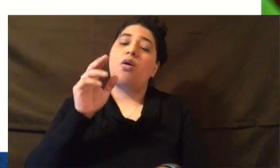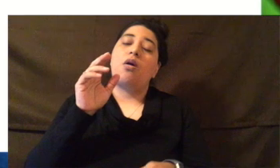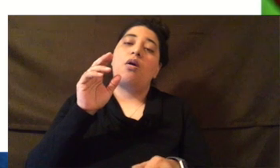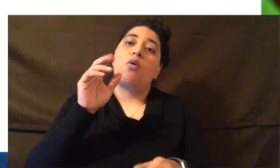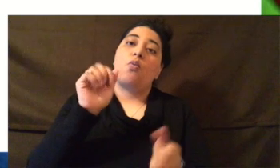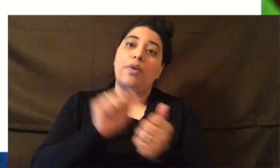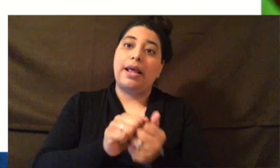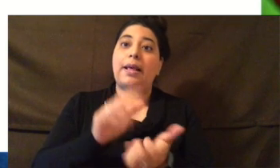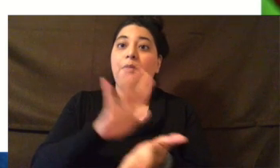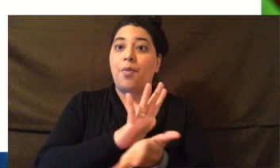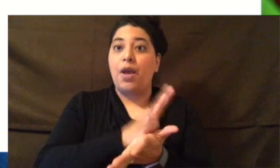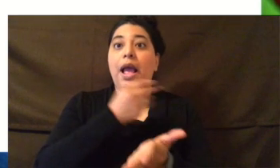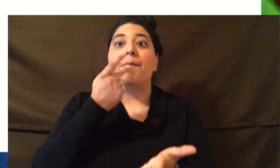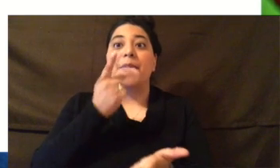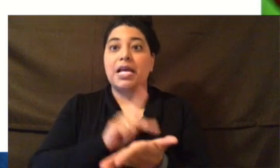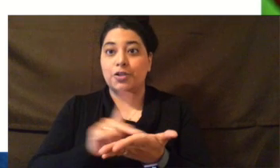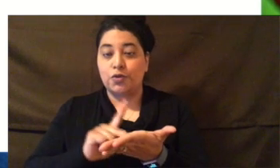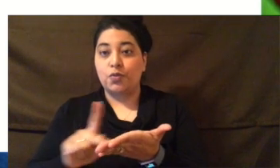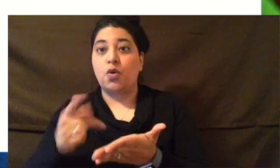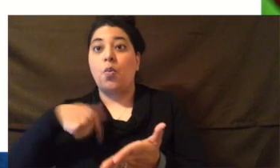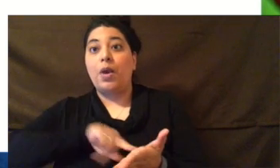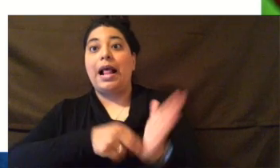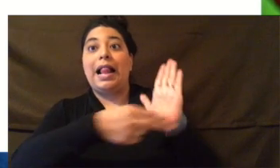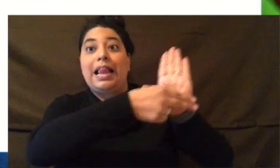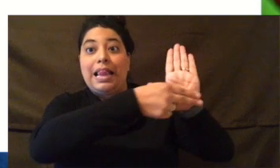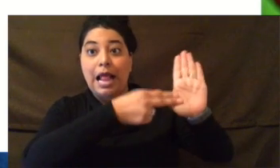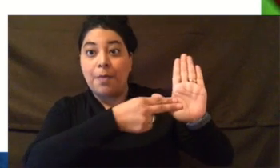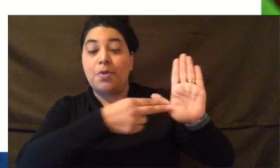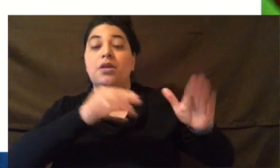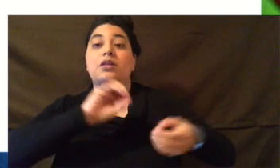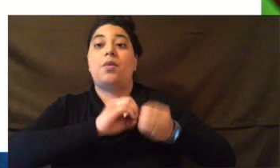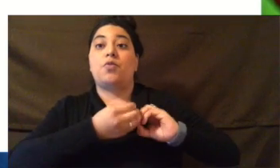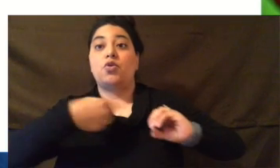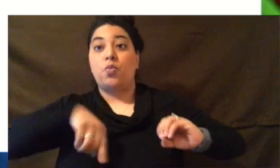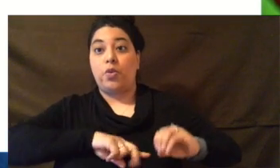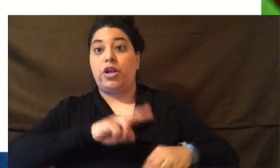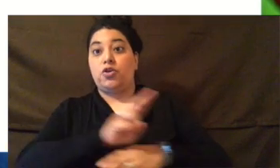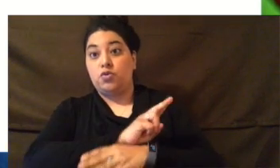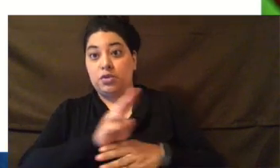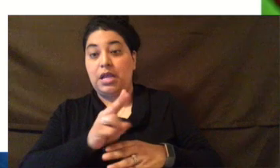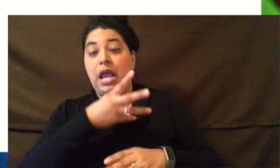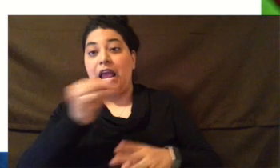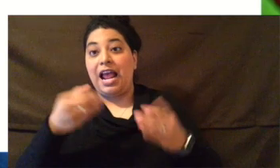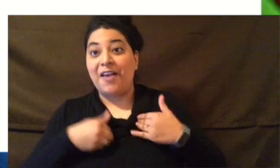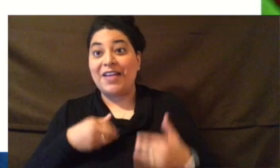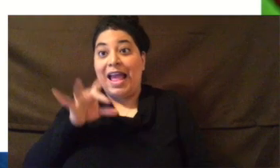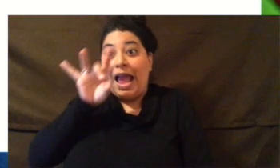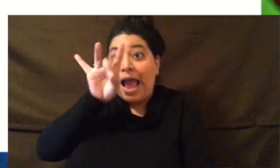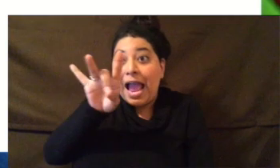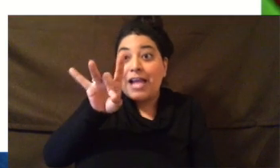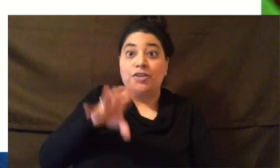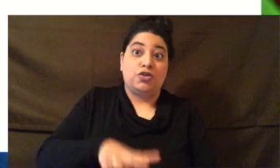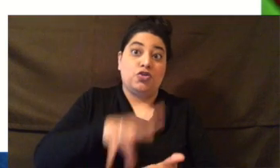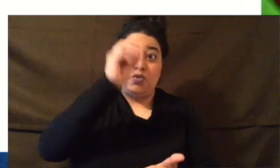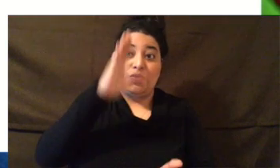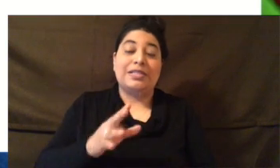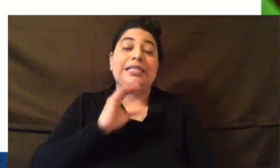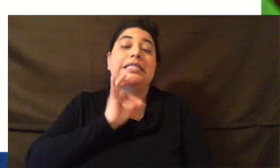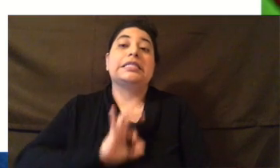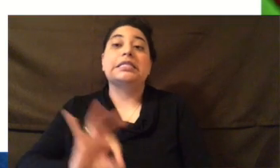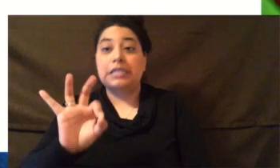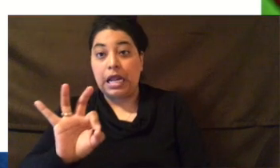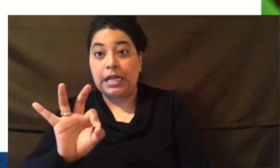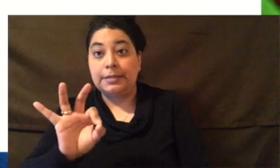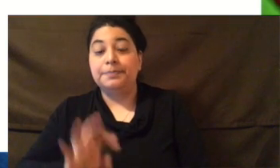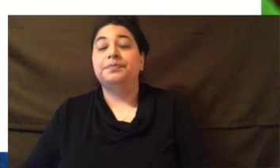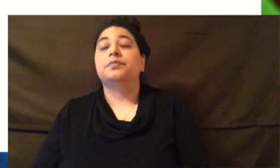paper and pencil, okay? We are labeling the numbers that we are using. And there are 8 students that are 9 years